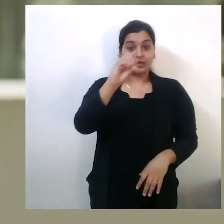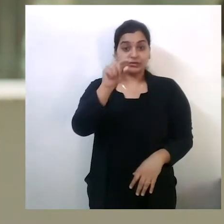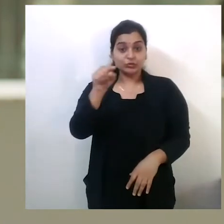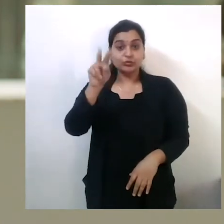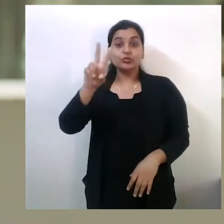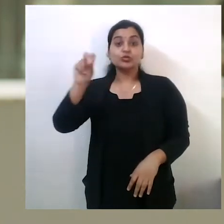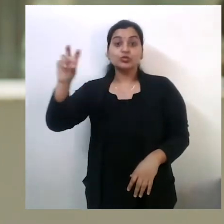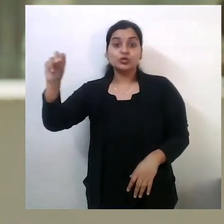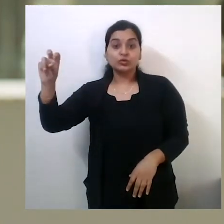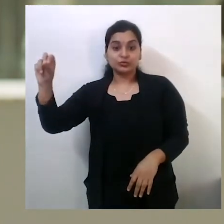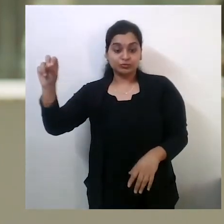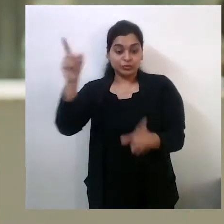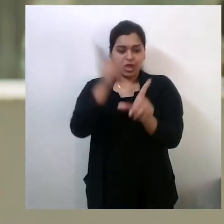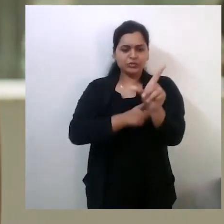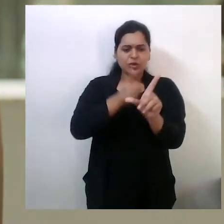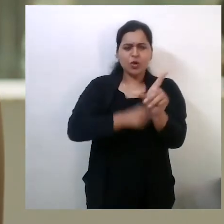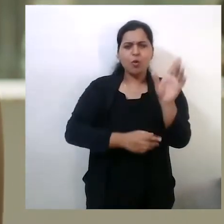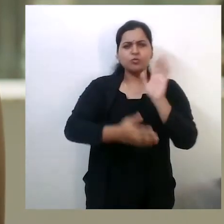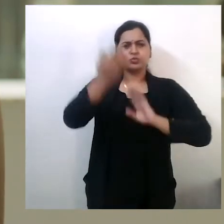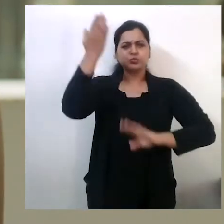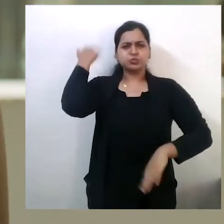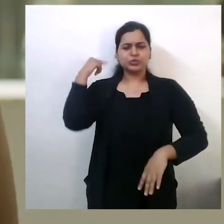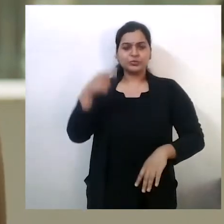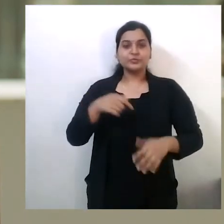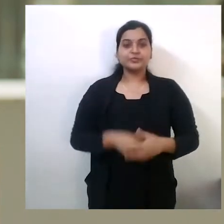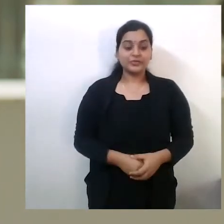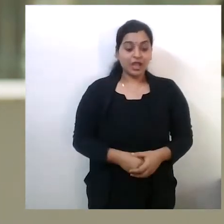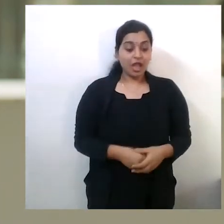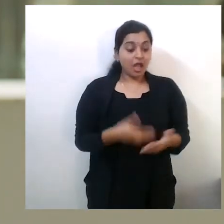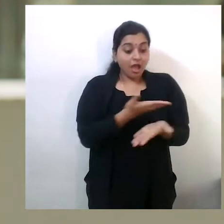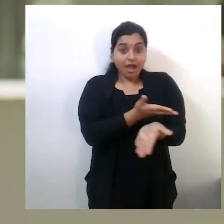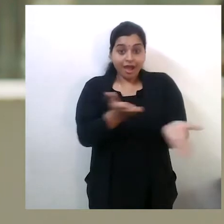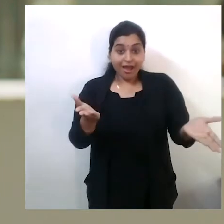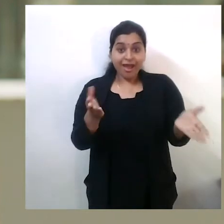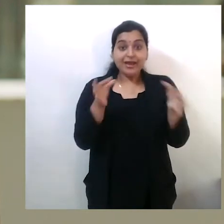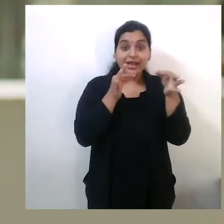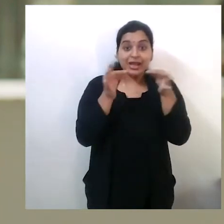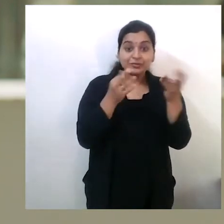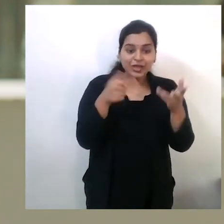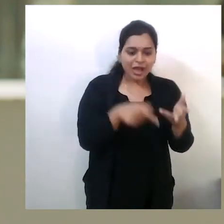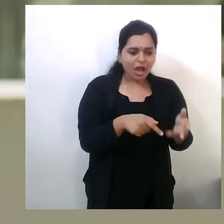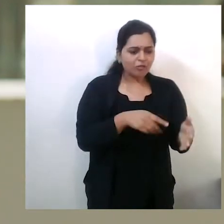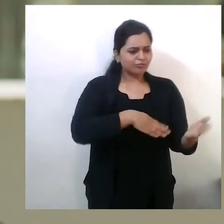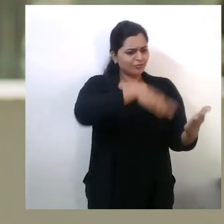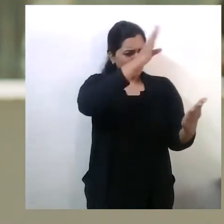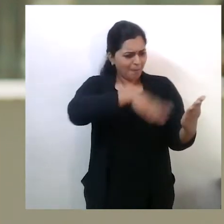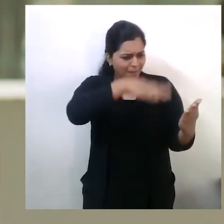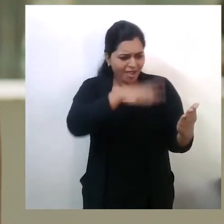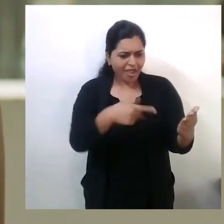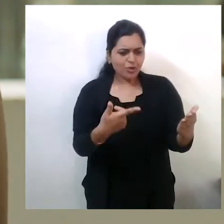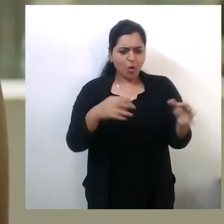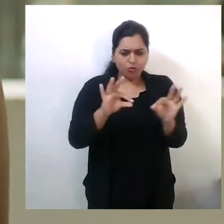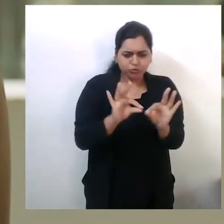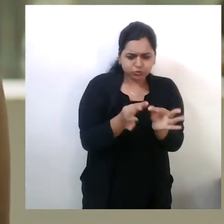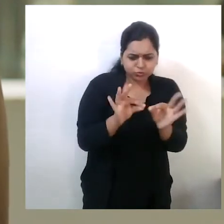originated thousands of years ago. Included next to these beautifully designed objects are embroidered, woven and painted